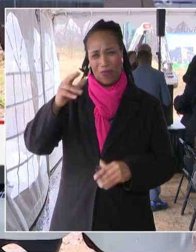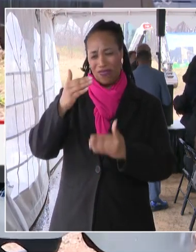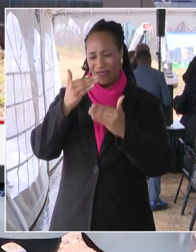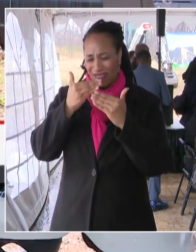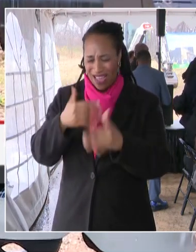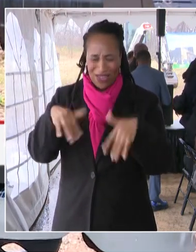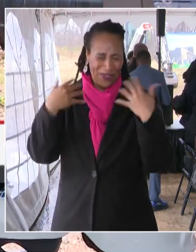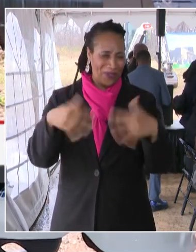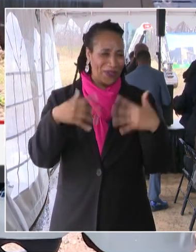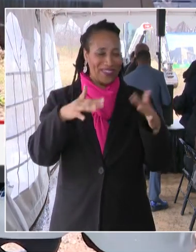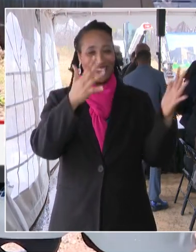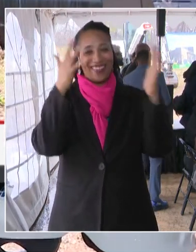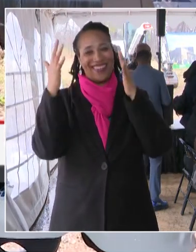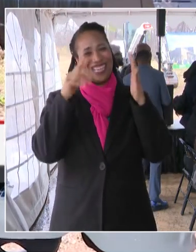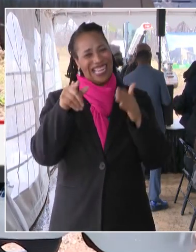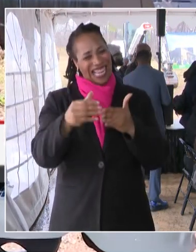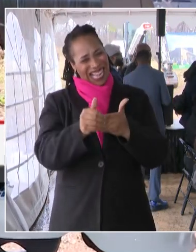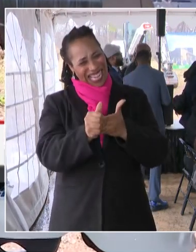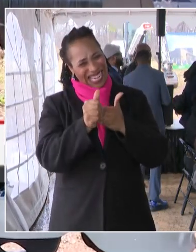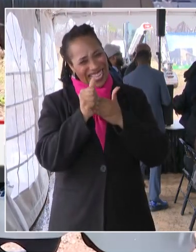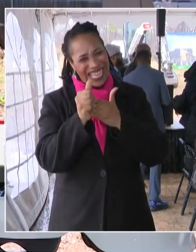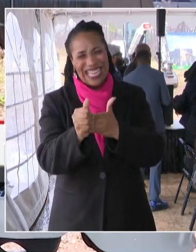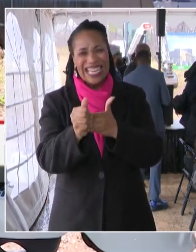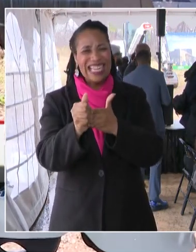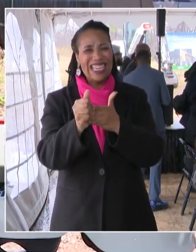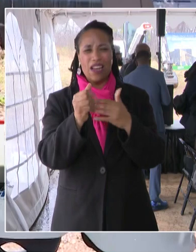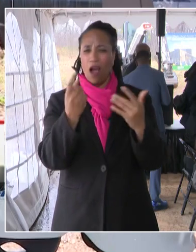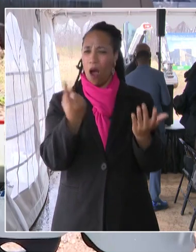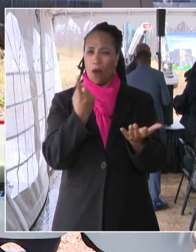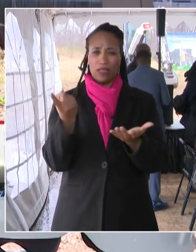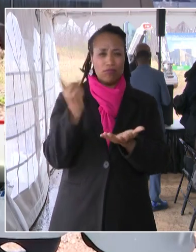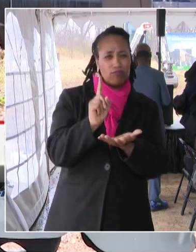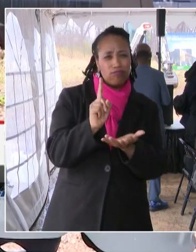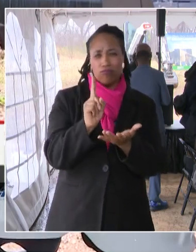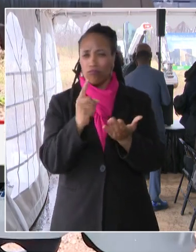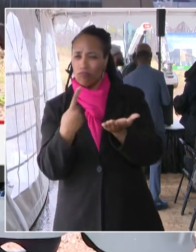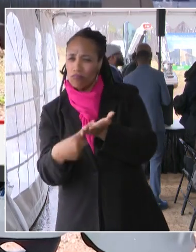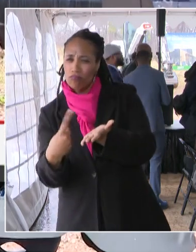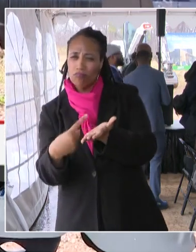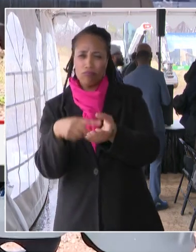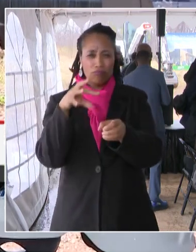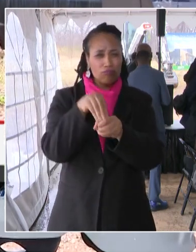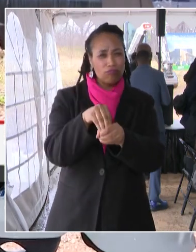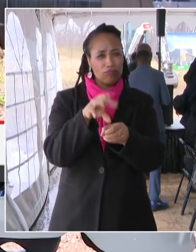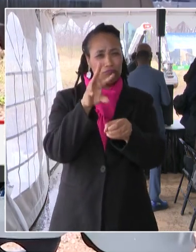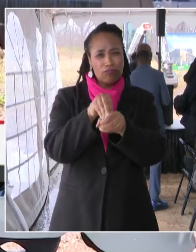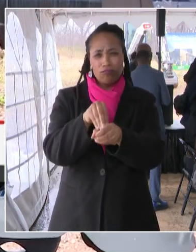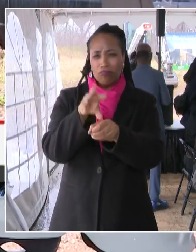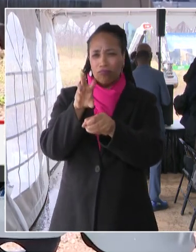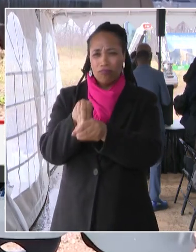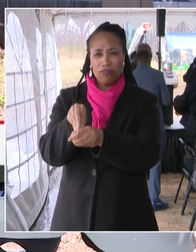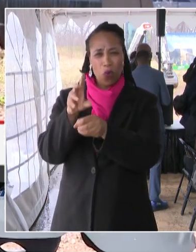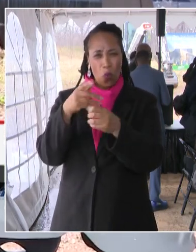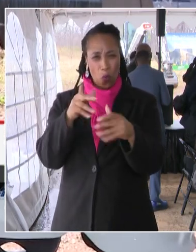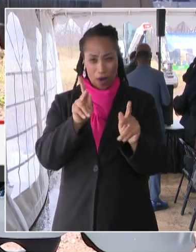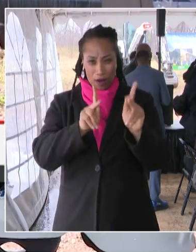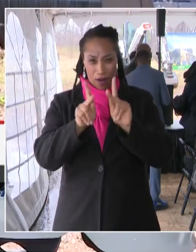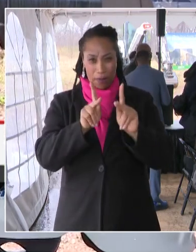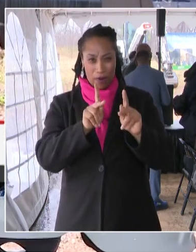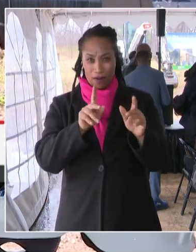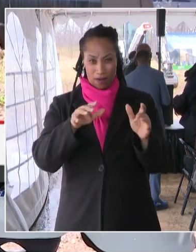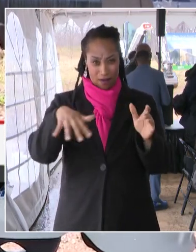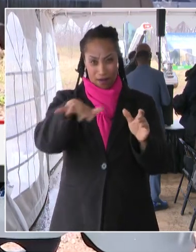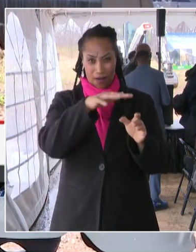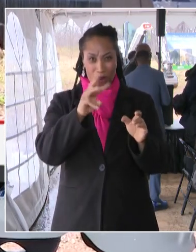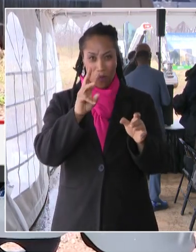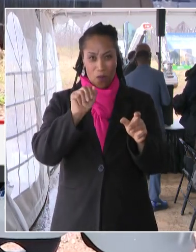for his leadership, ever-present communication, connection with all of Ward 5, with Fort Lincoln, and